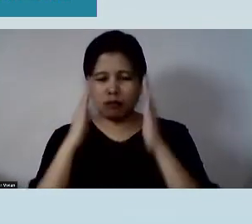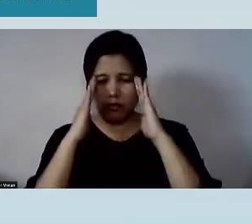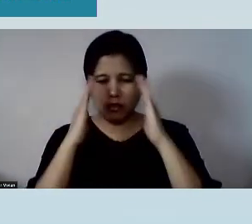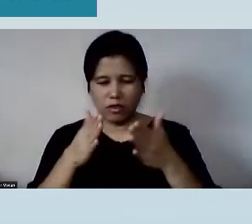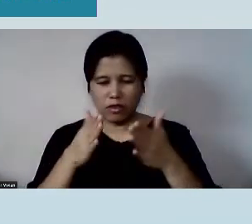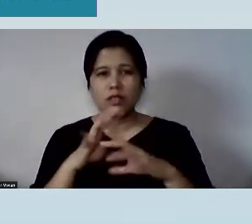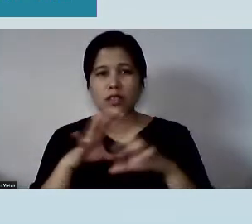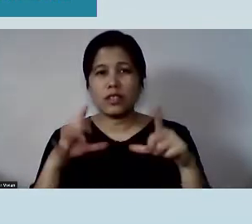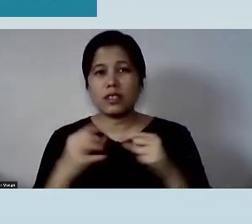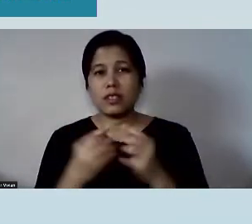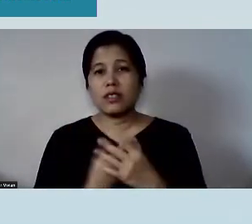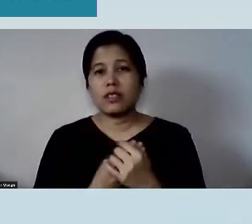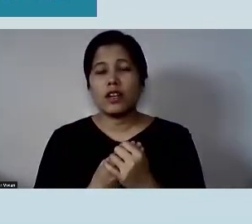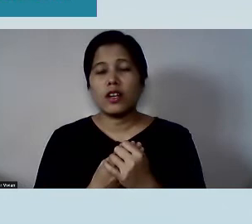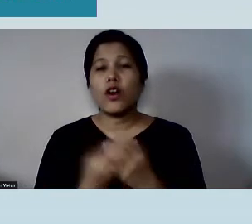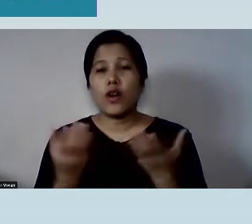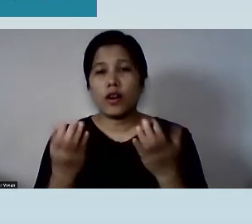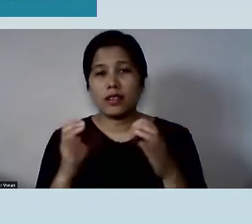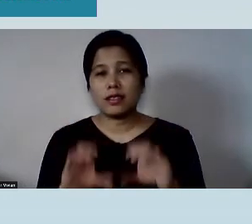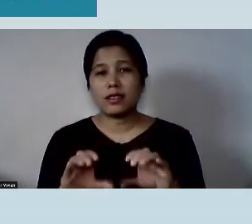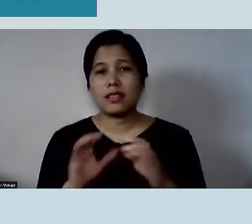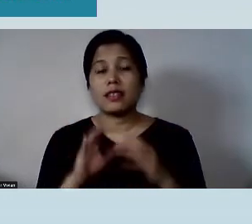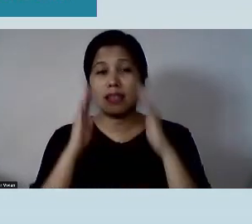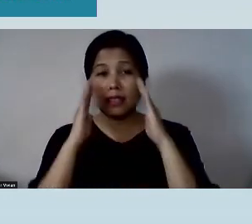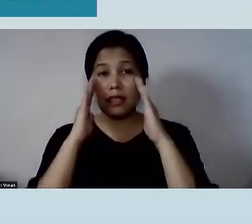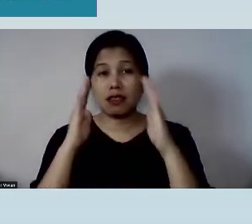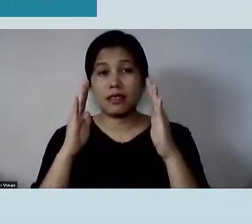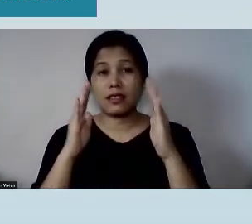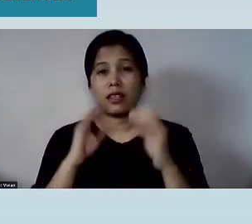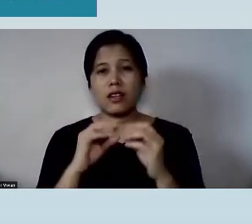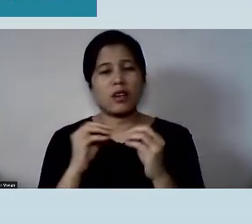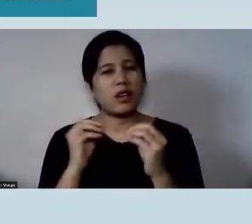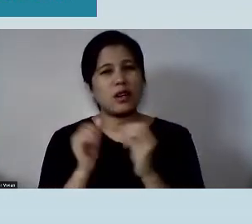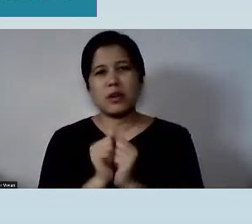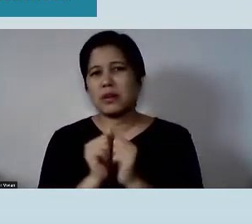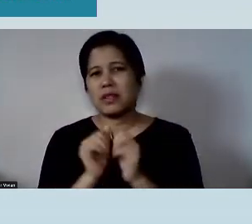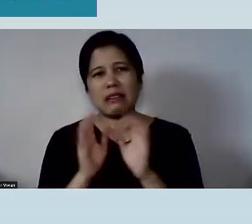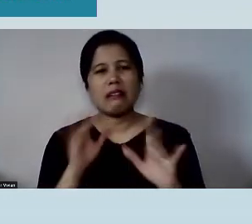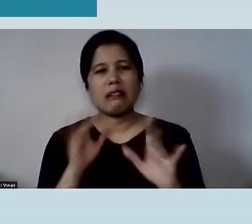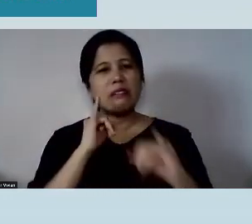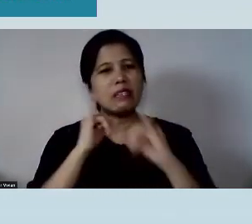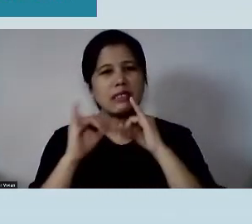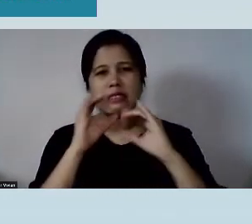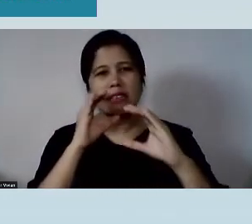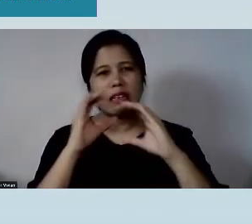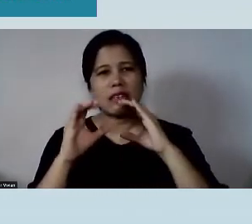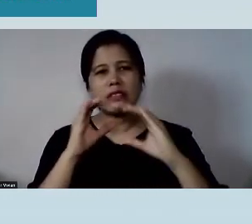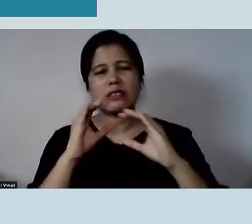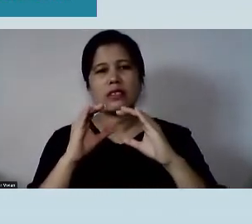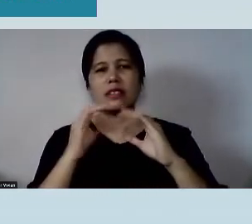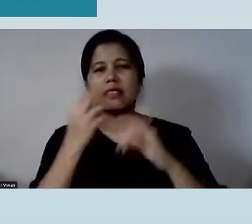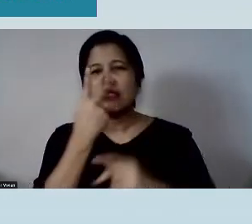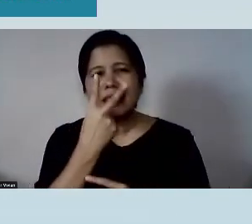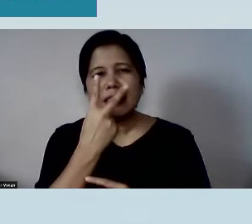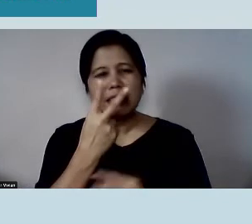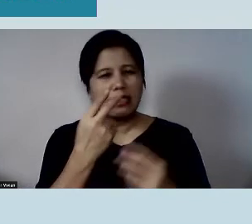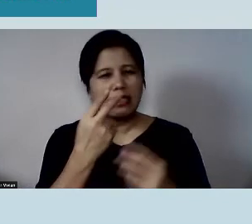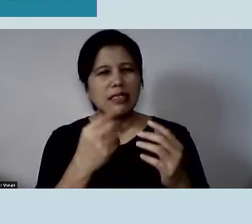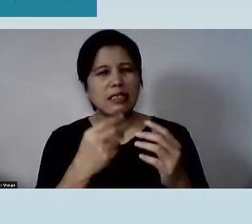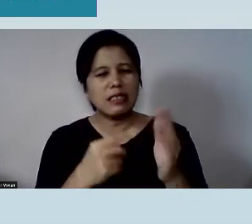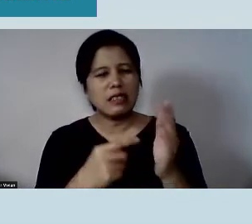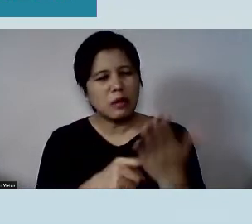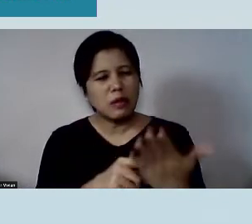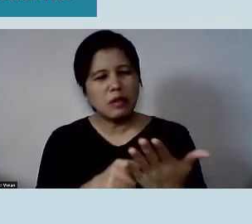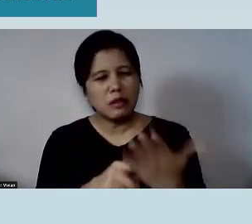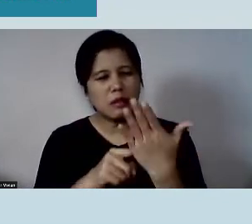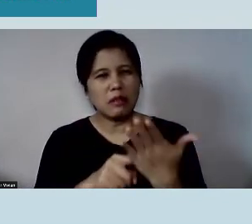difficult for the brain to process listening to it without an interaction, seeing all the images that's going out there. That's